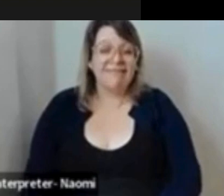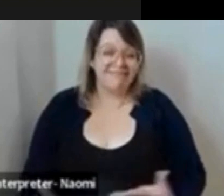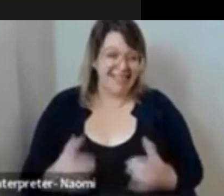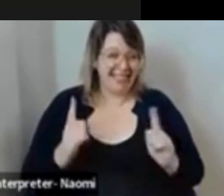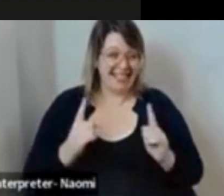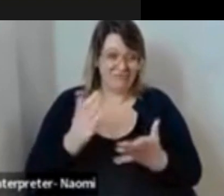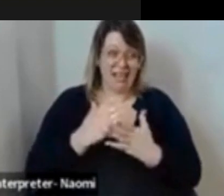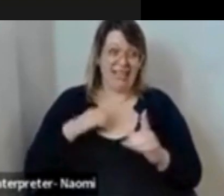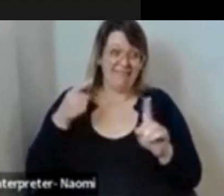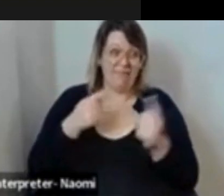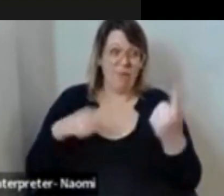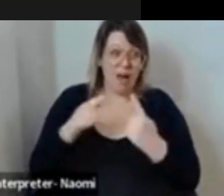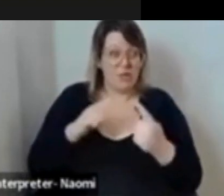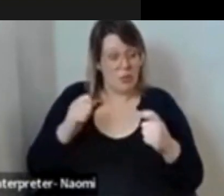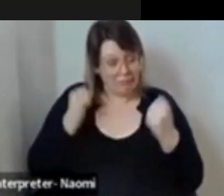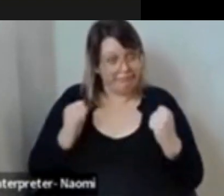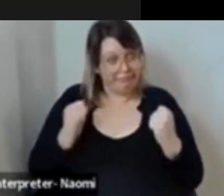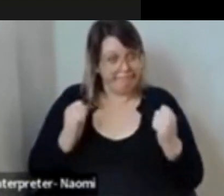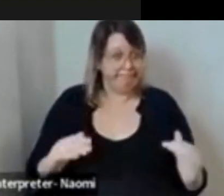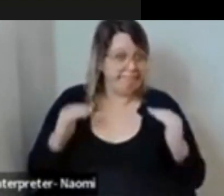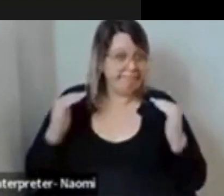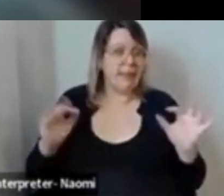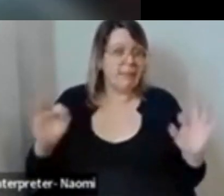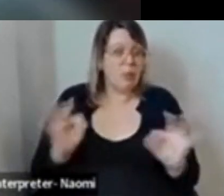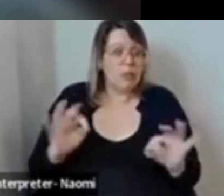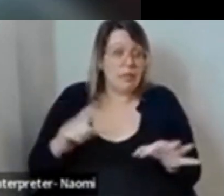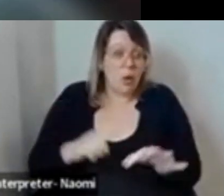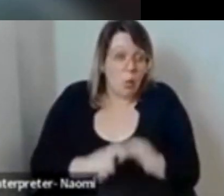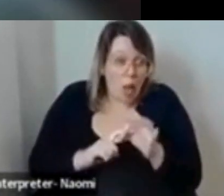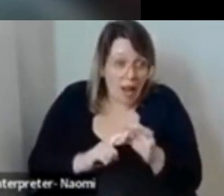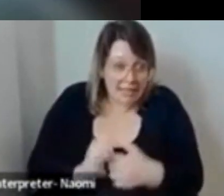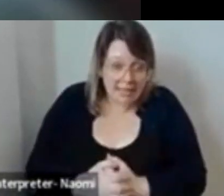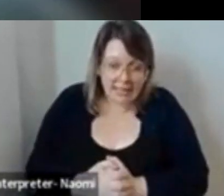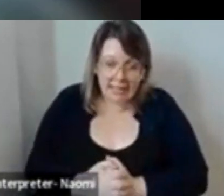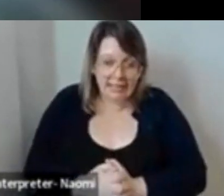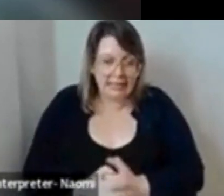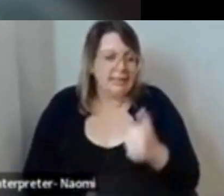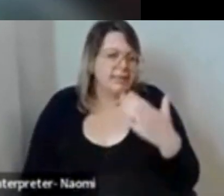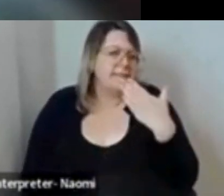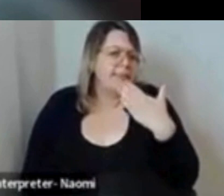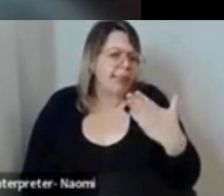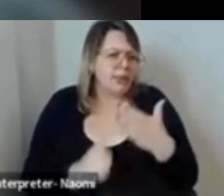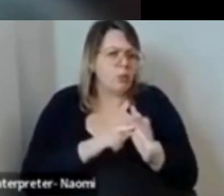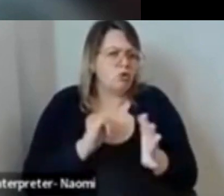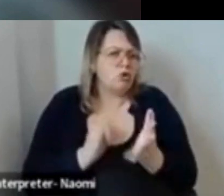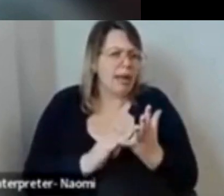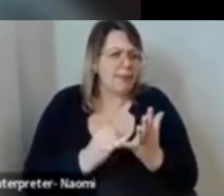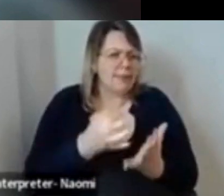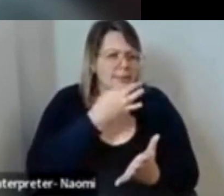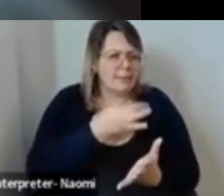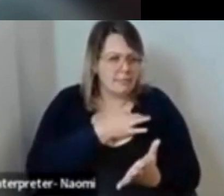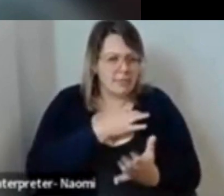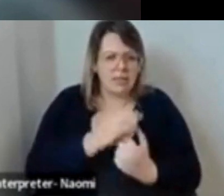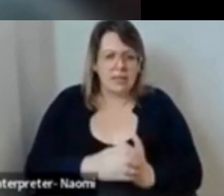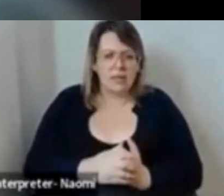it? Yes. Sam. Absolutely. And thank you, James. We definitely want you to feel